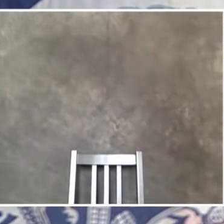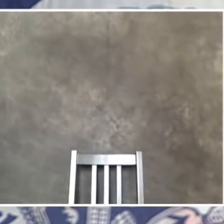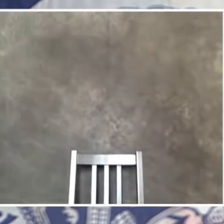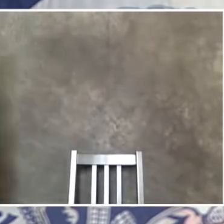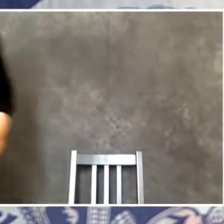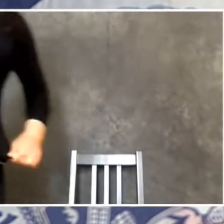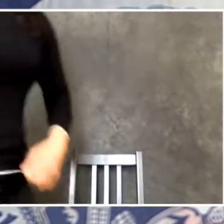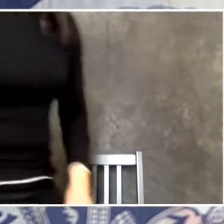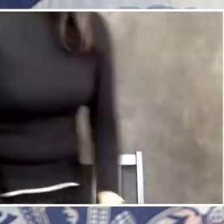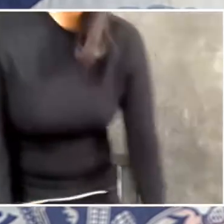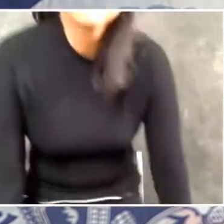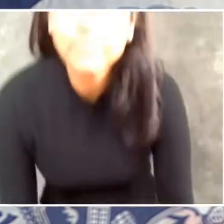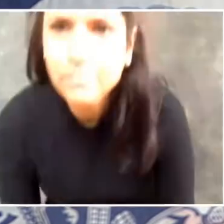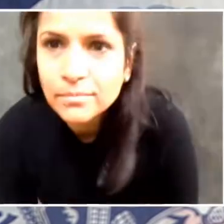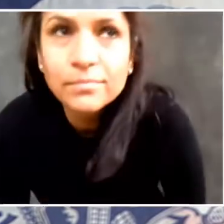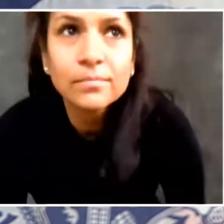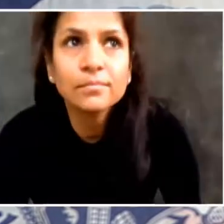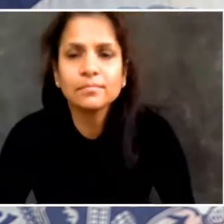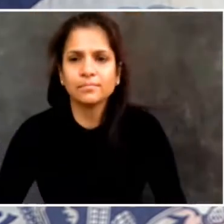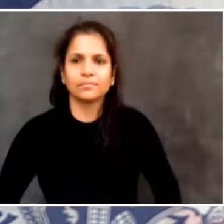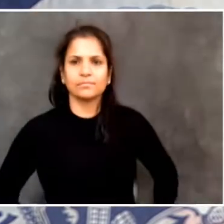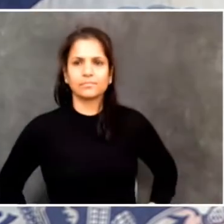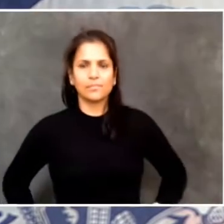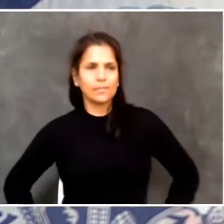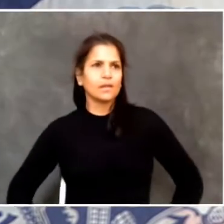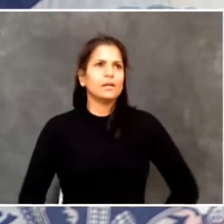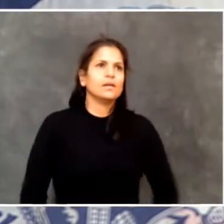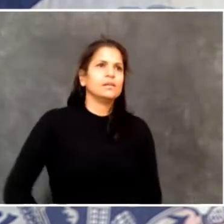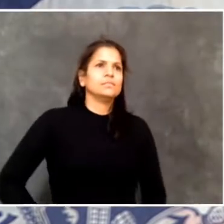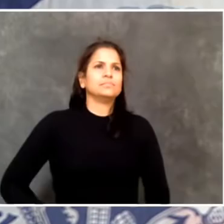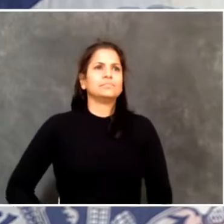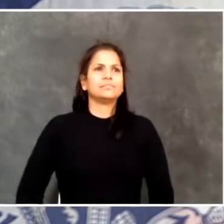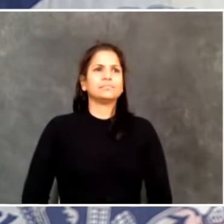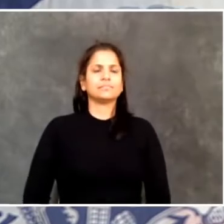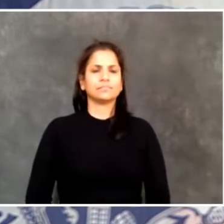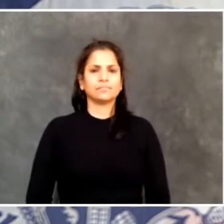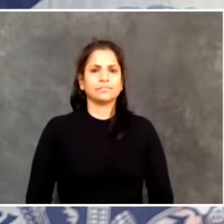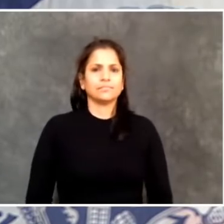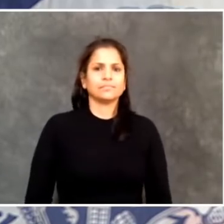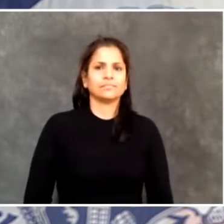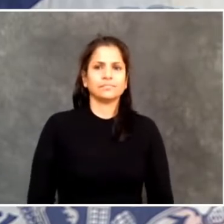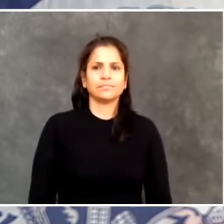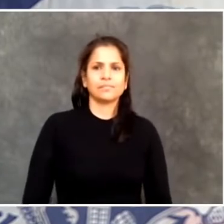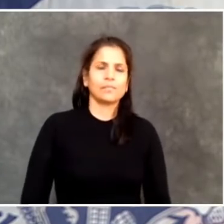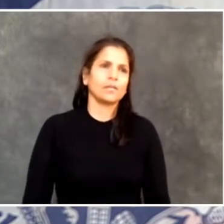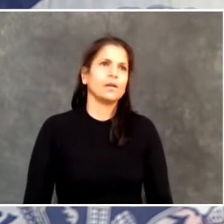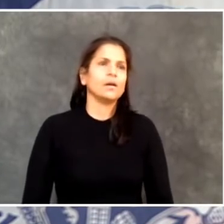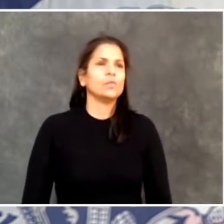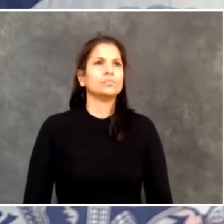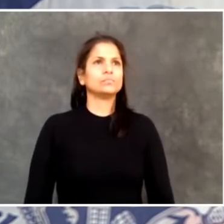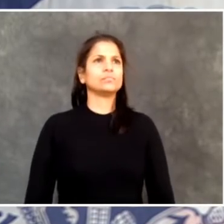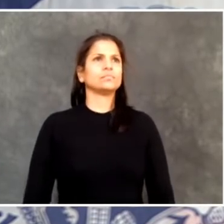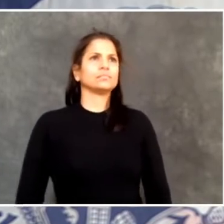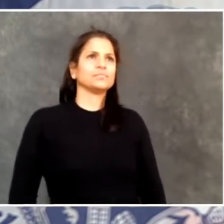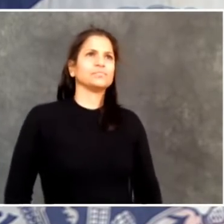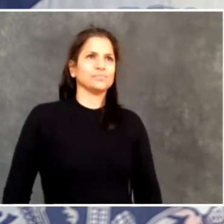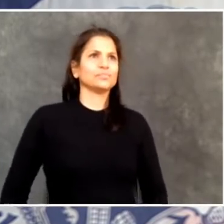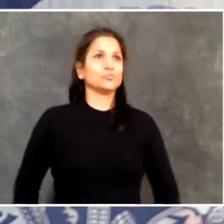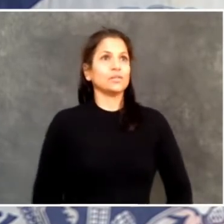nuevos datos nos dan esperanza en nuestra lucha contra el